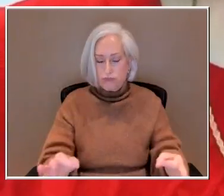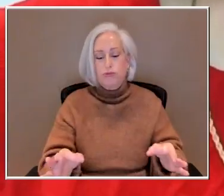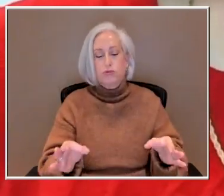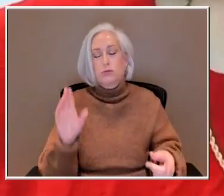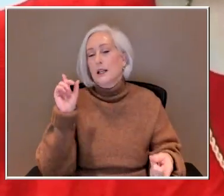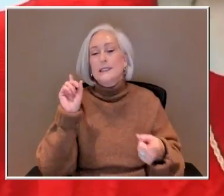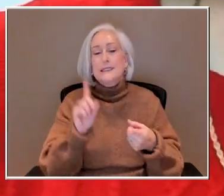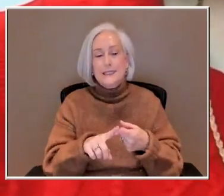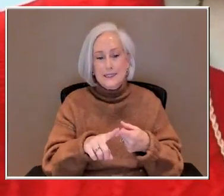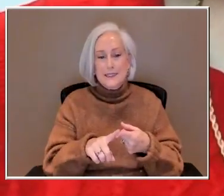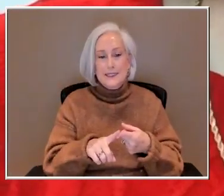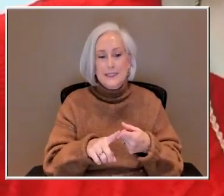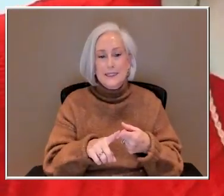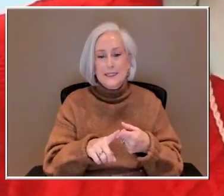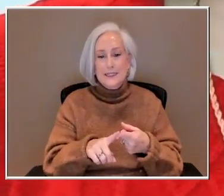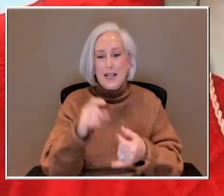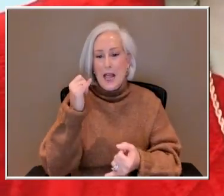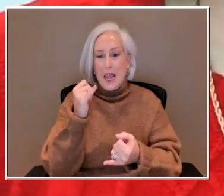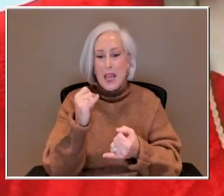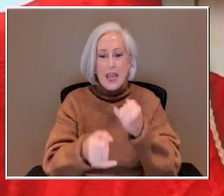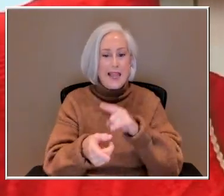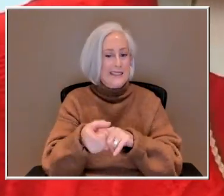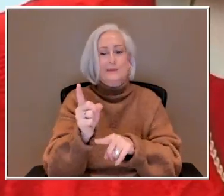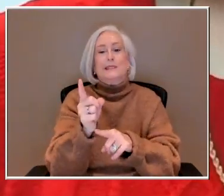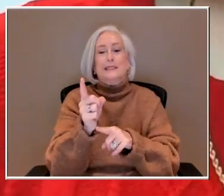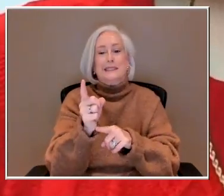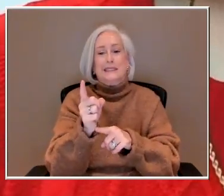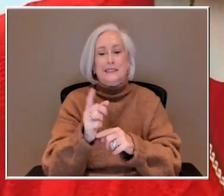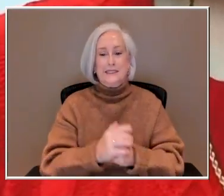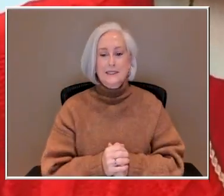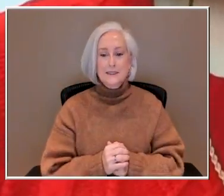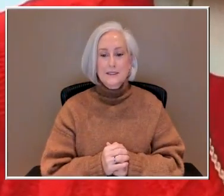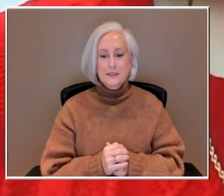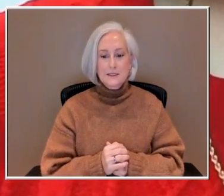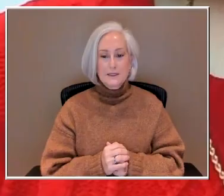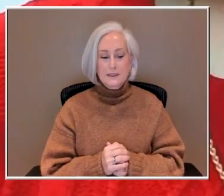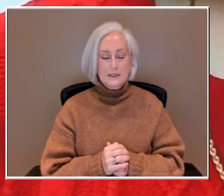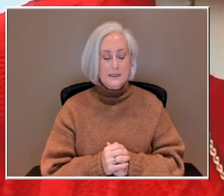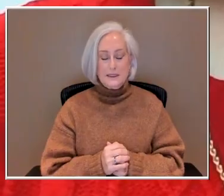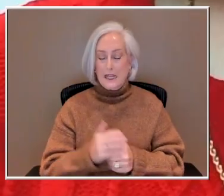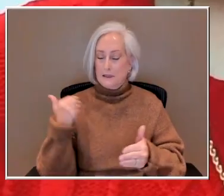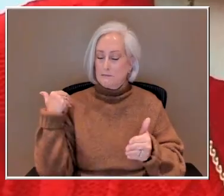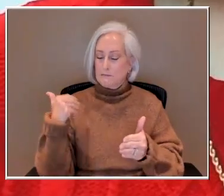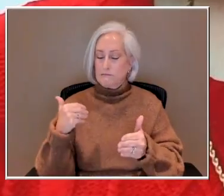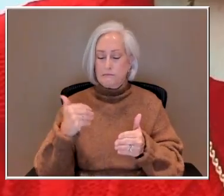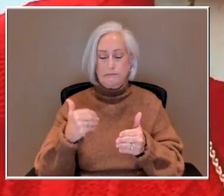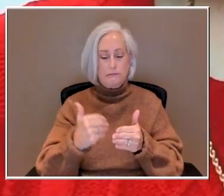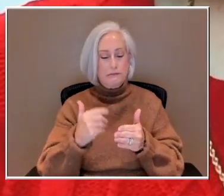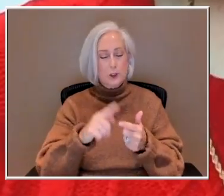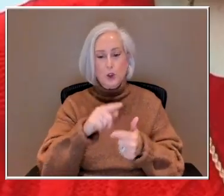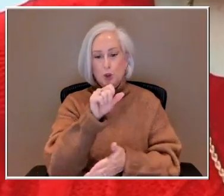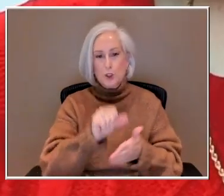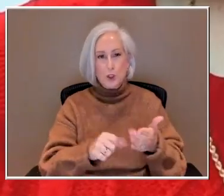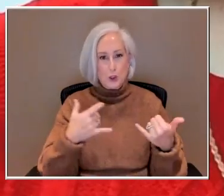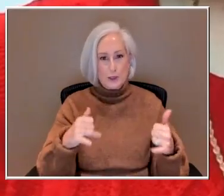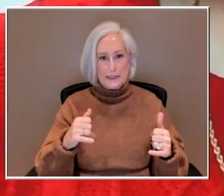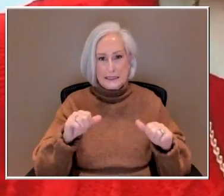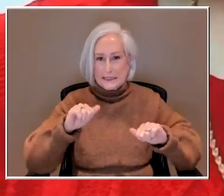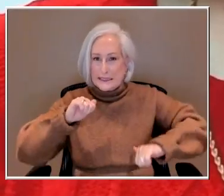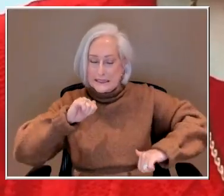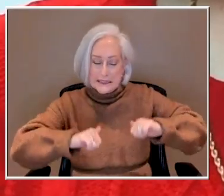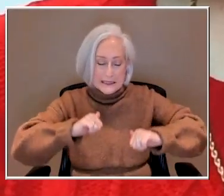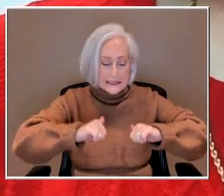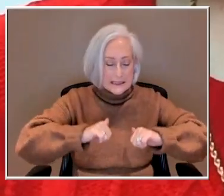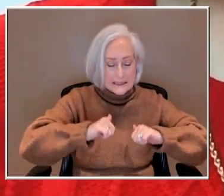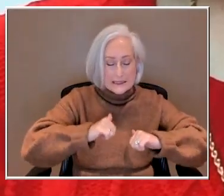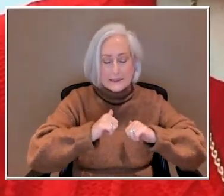probably the very last second we could have decided. And then even leading up to the surgery, still questioning if that was the right decision. So it was always